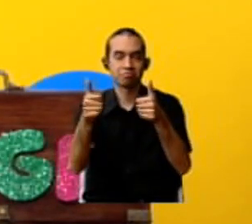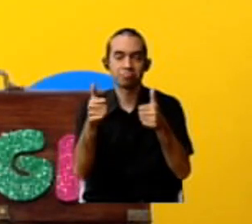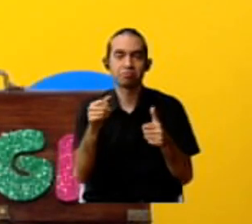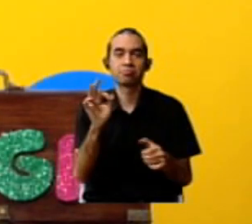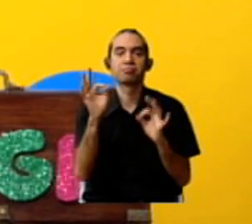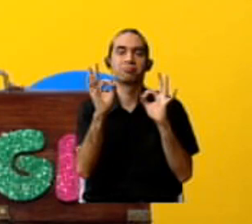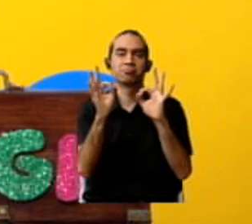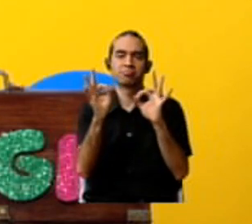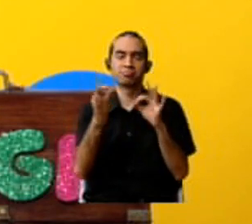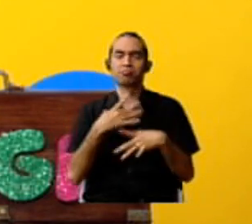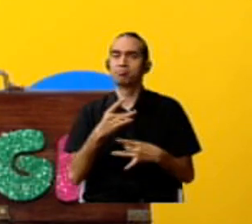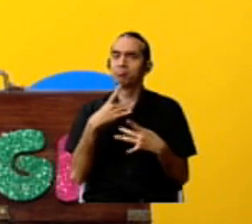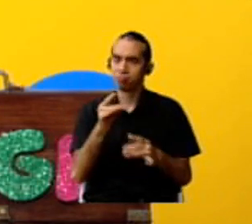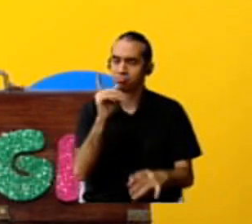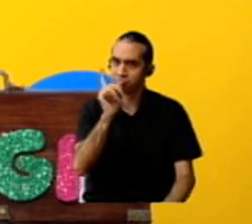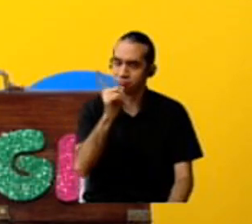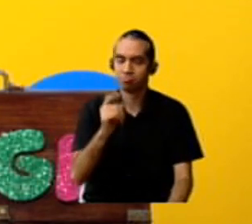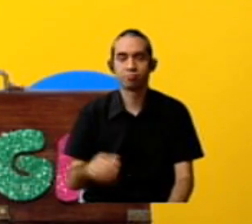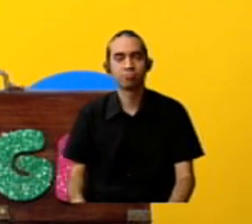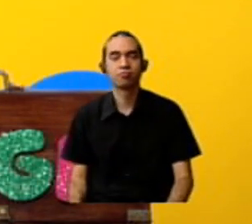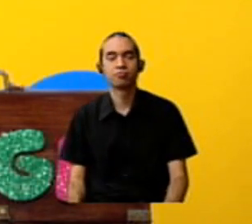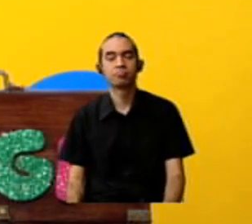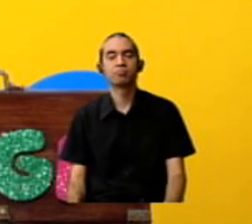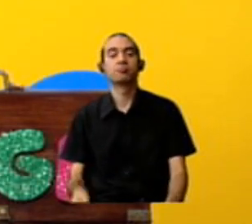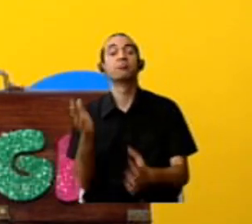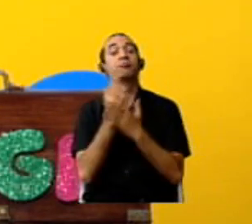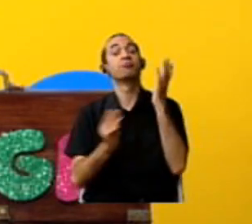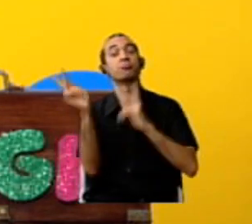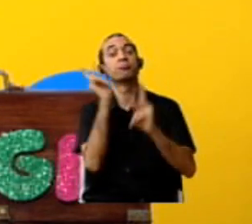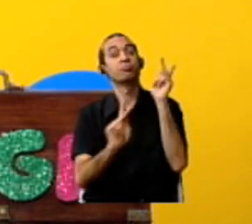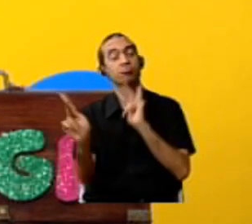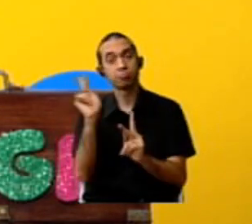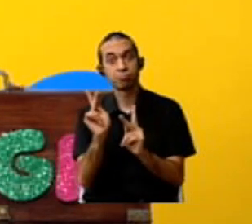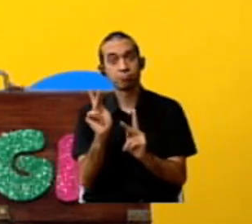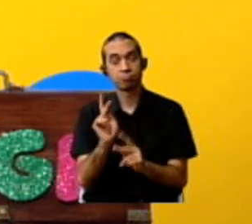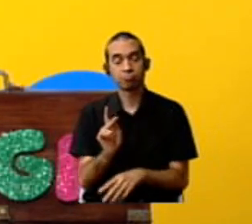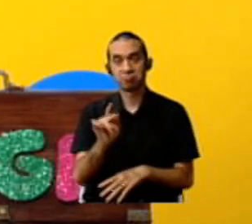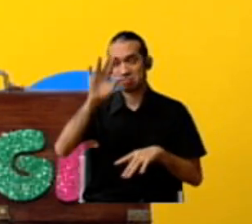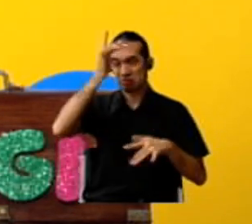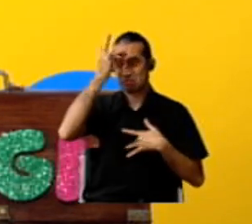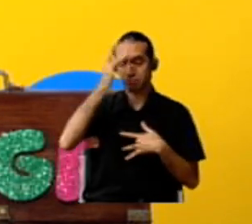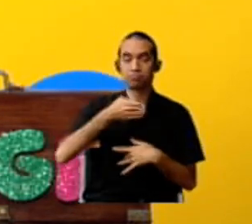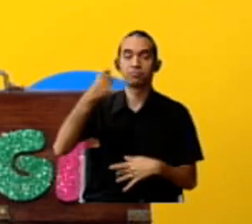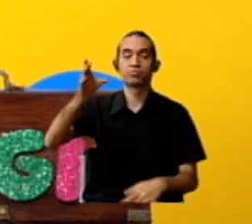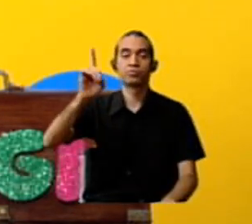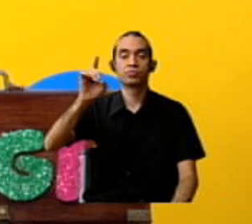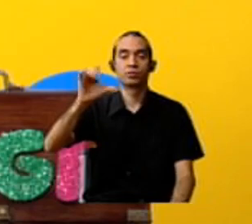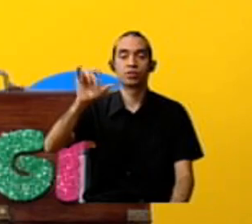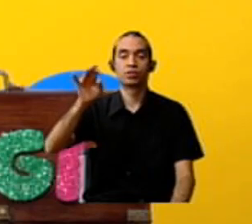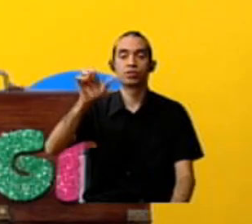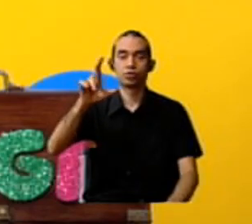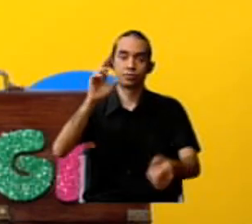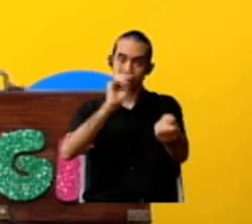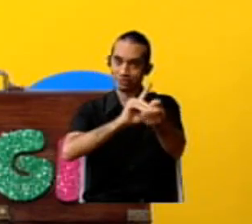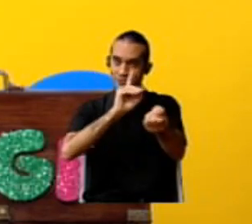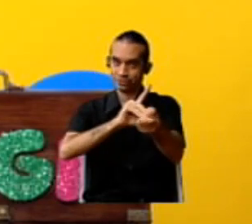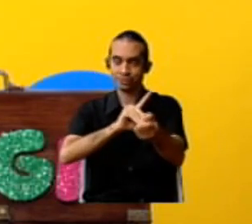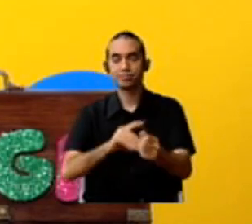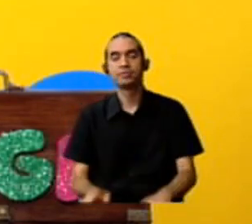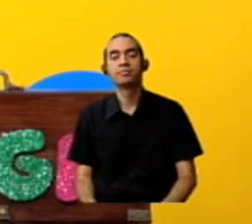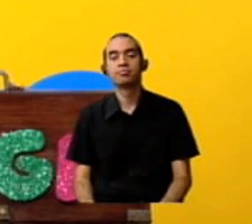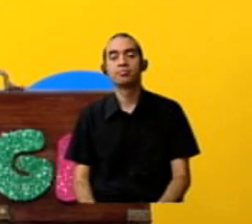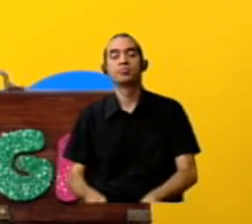That's very interesting, Charlie. Some people, when are sick, go to the doctor. Now, we have